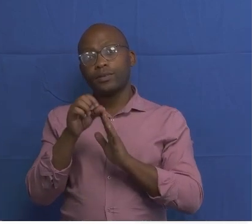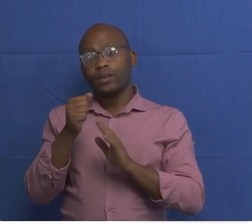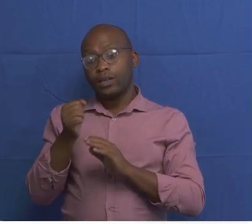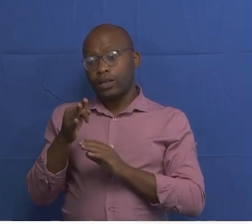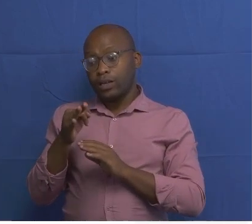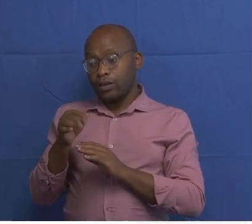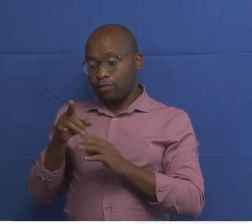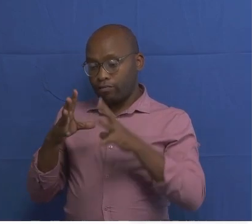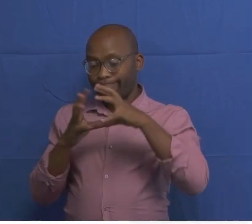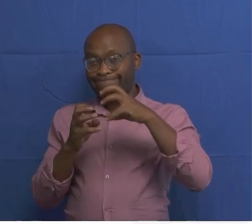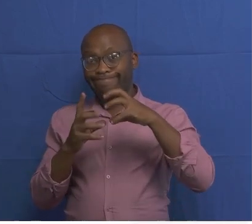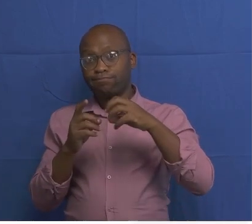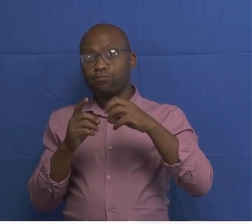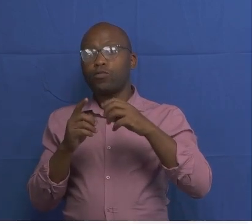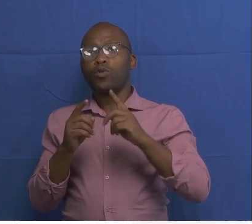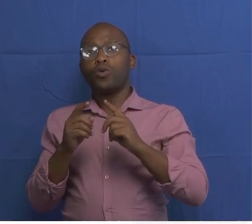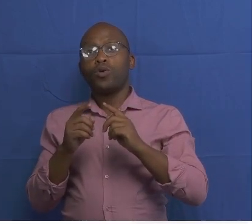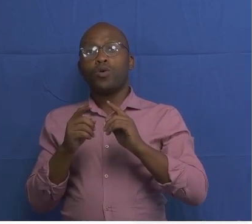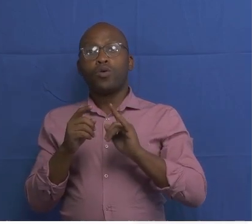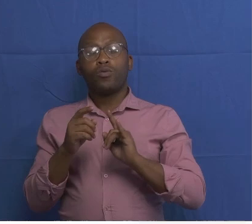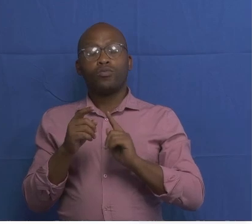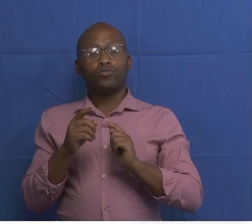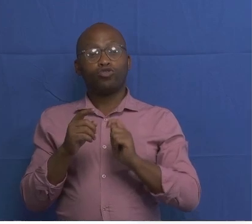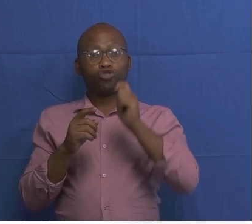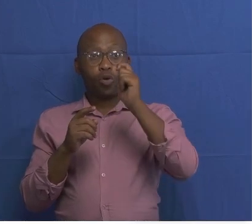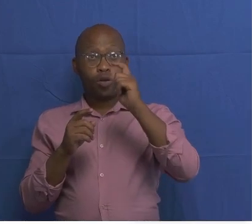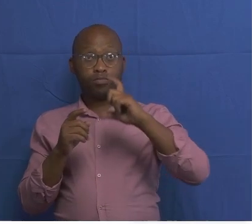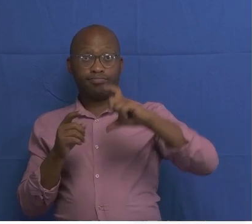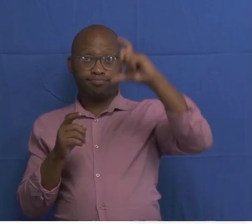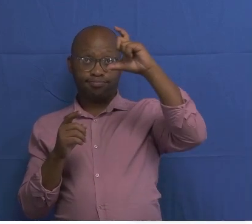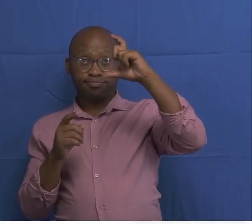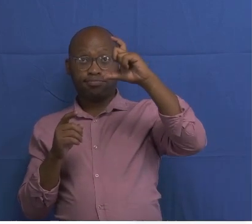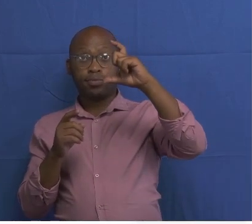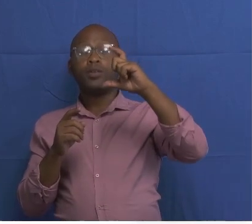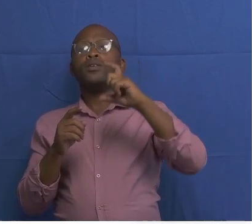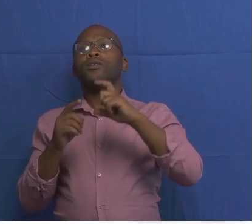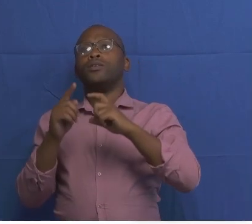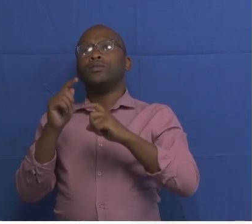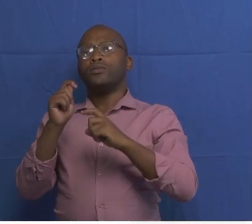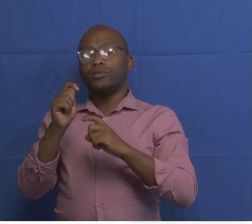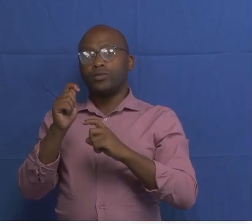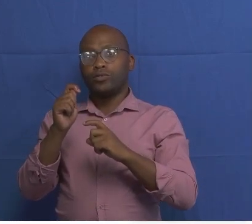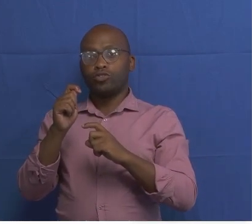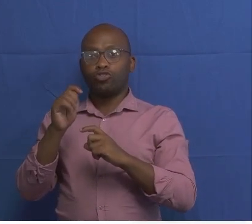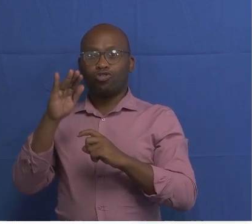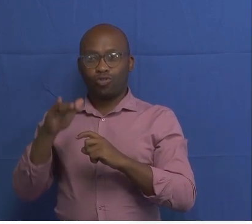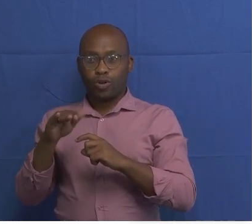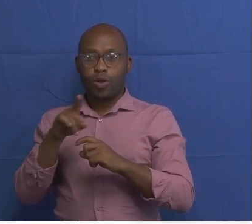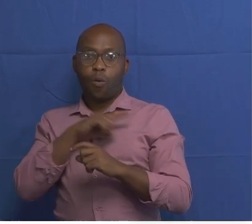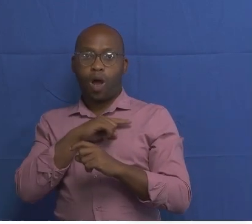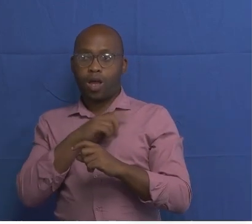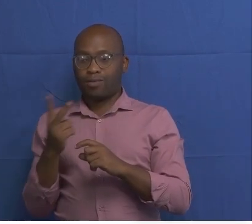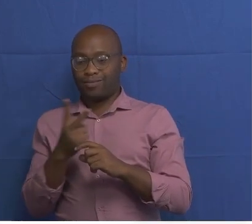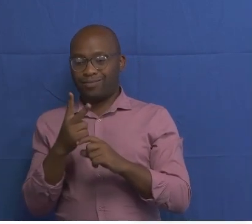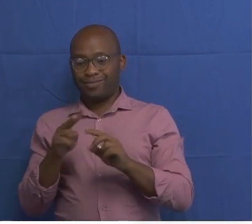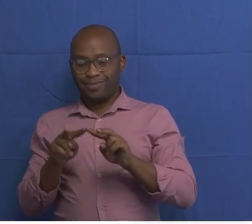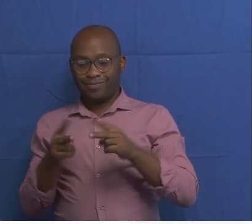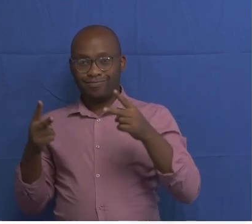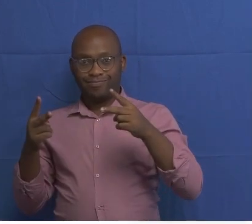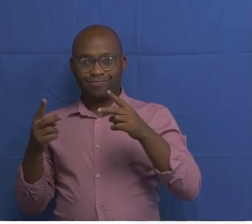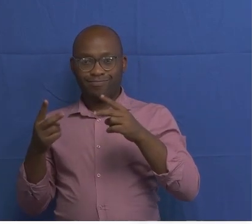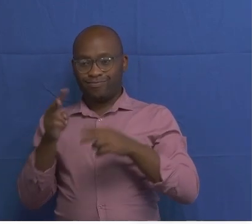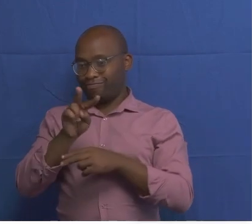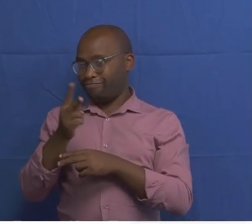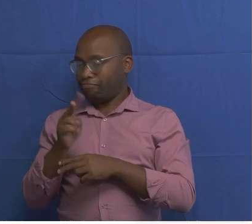that is crossed with an organism that is homozygous short, because tall and short are contrasting. So it means